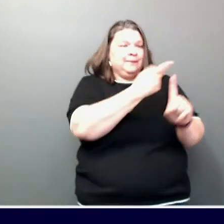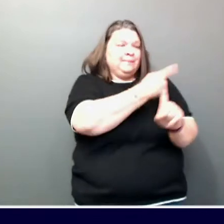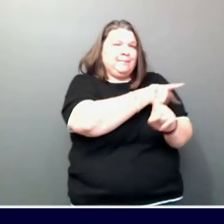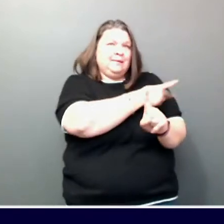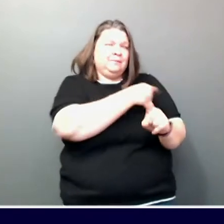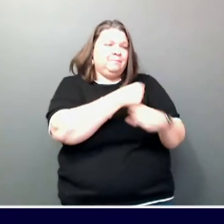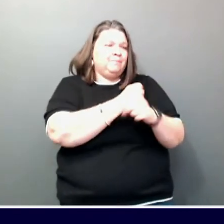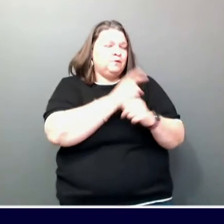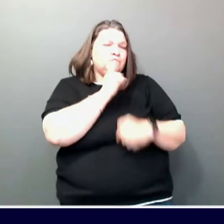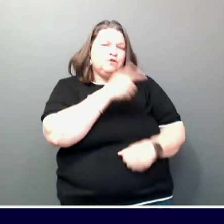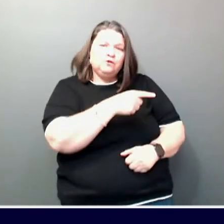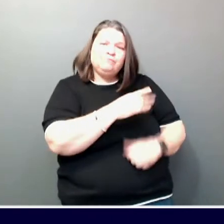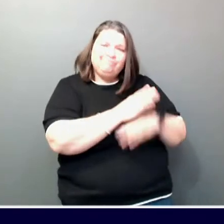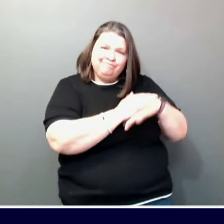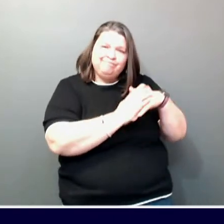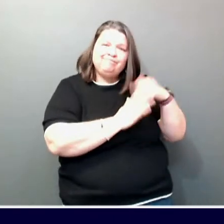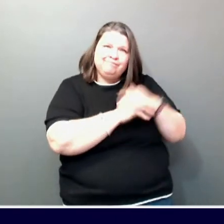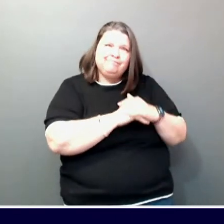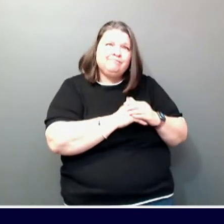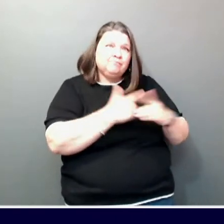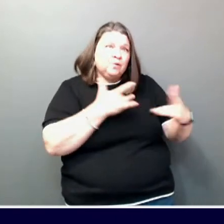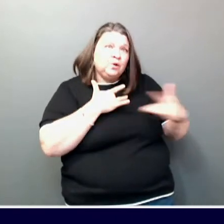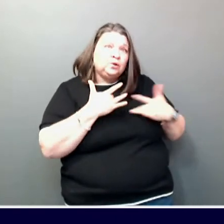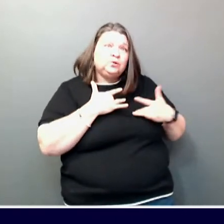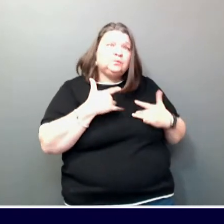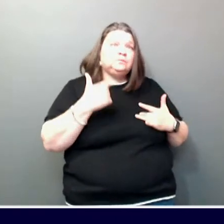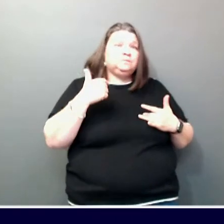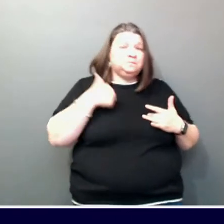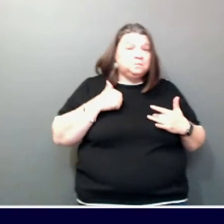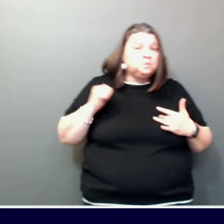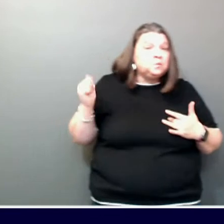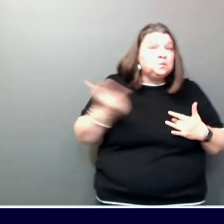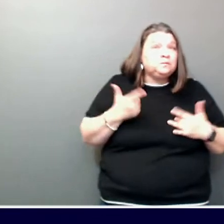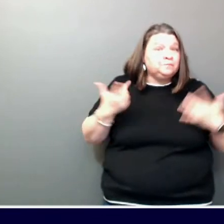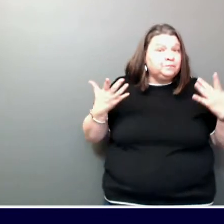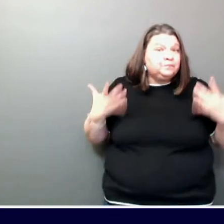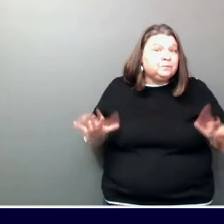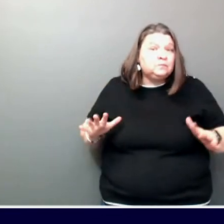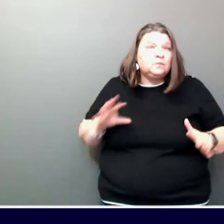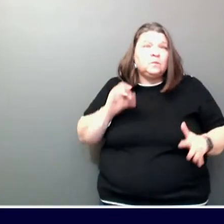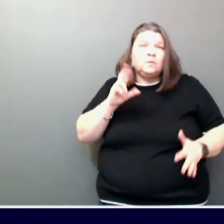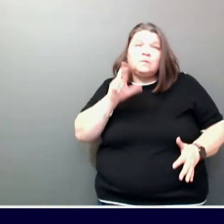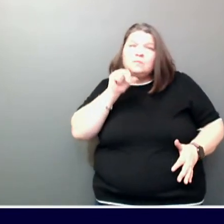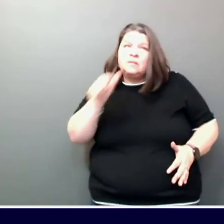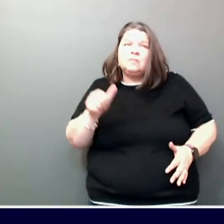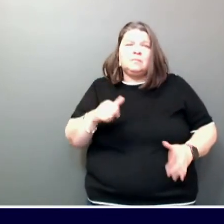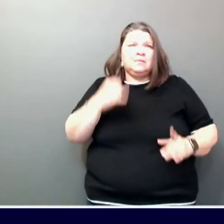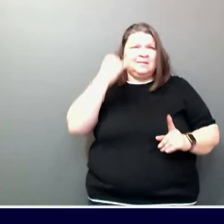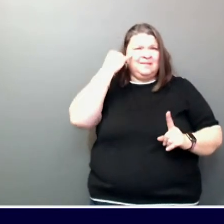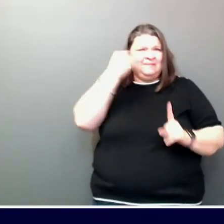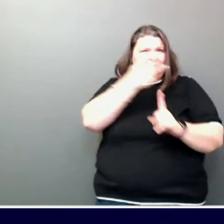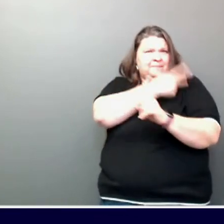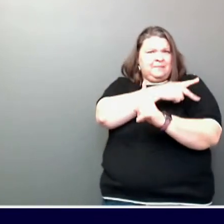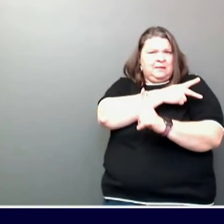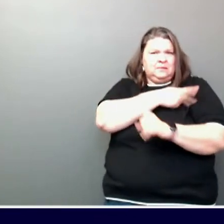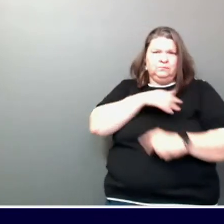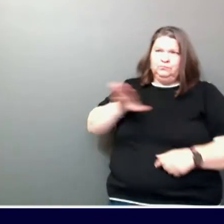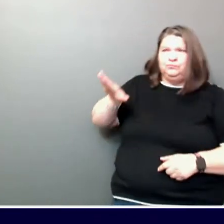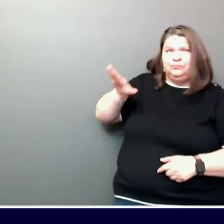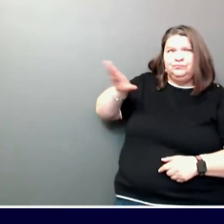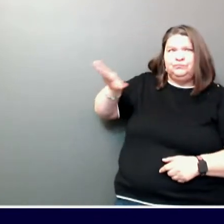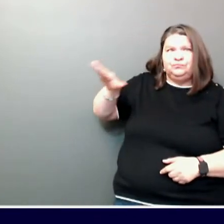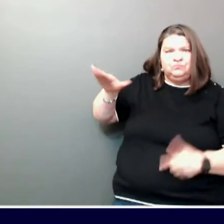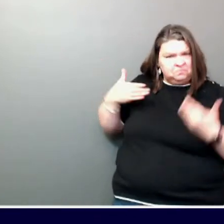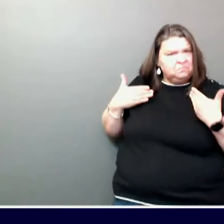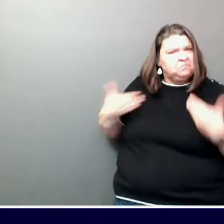about that. And patients who themselves are concerned can ask, and if they either get an answer that they